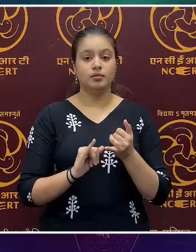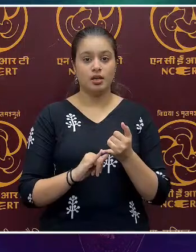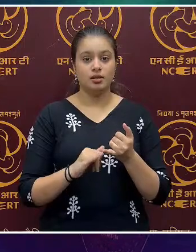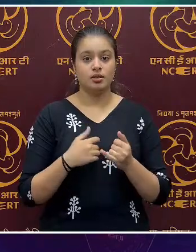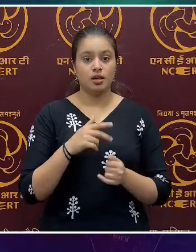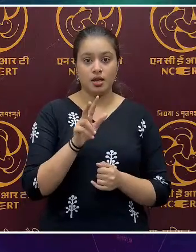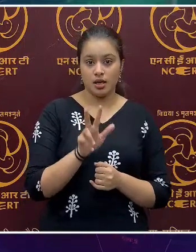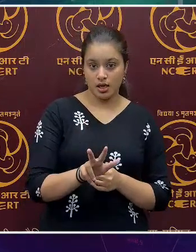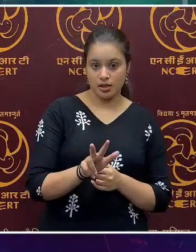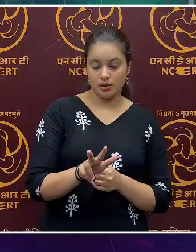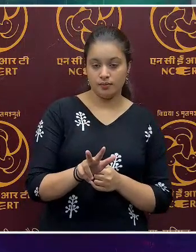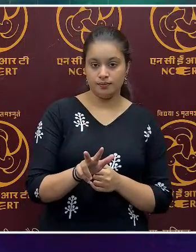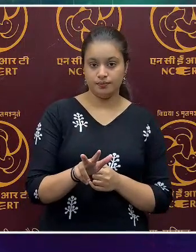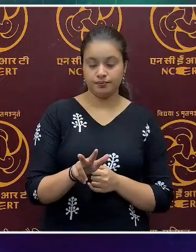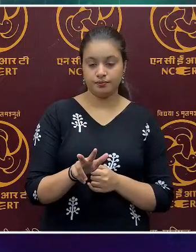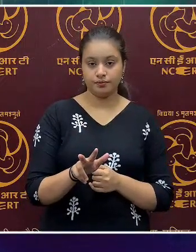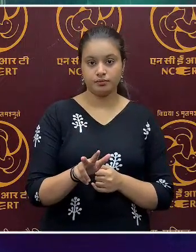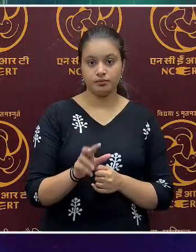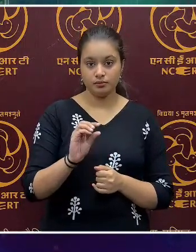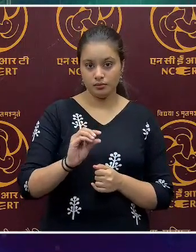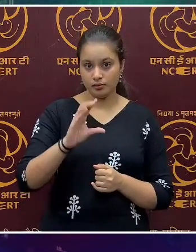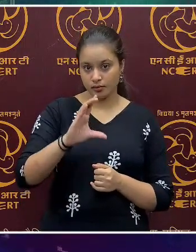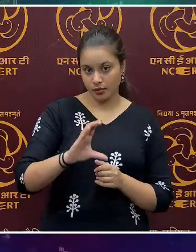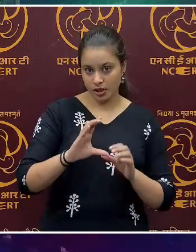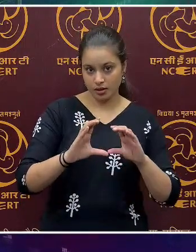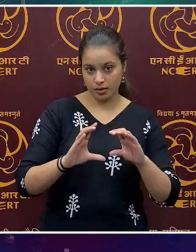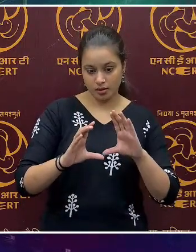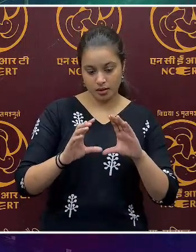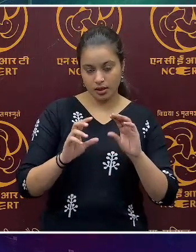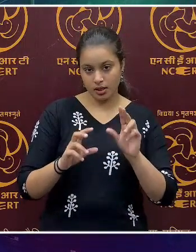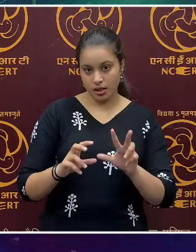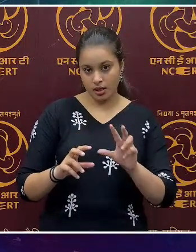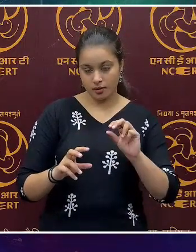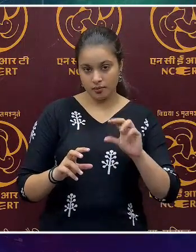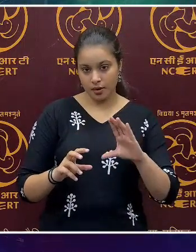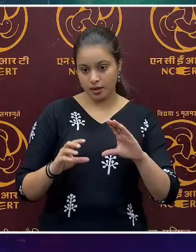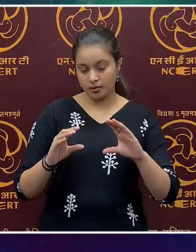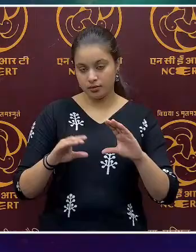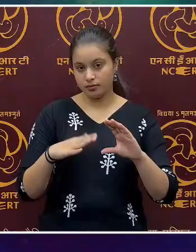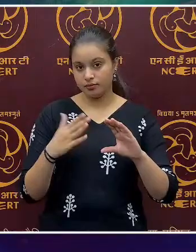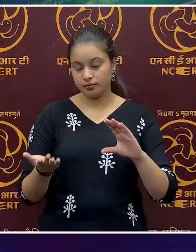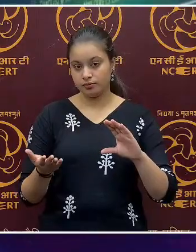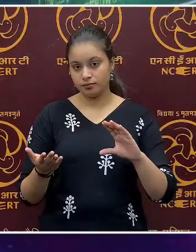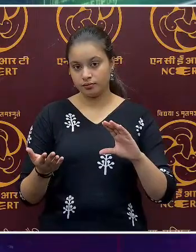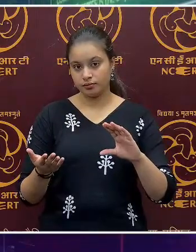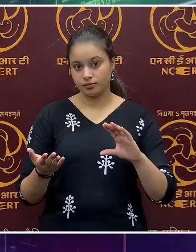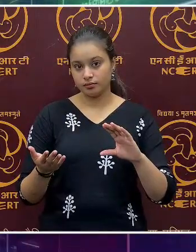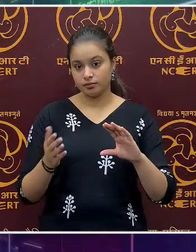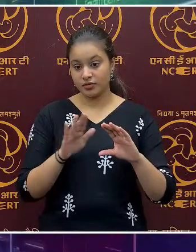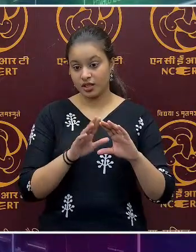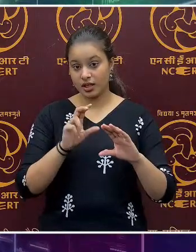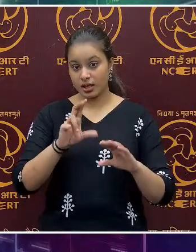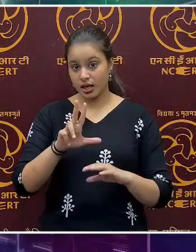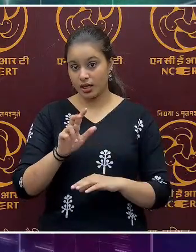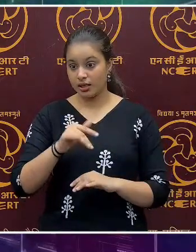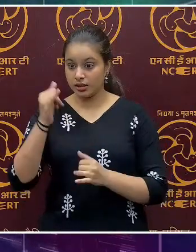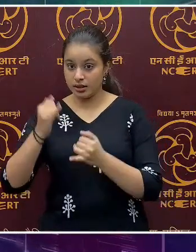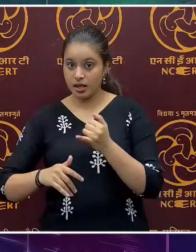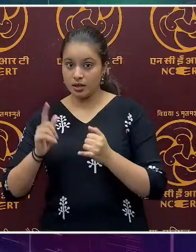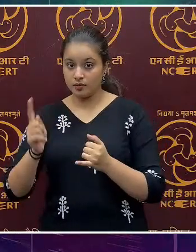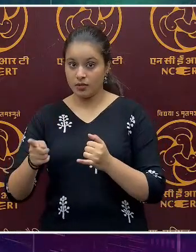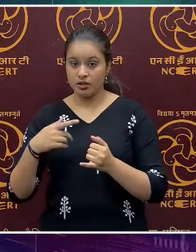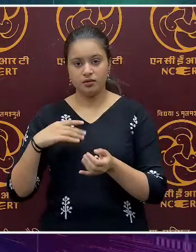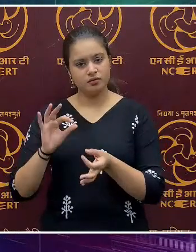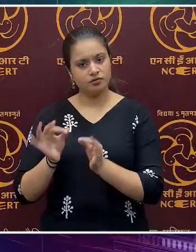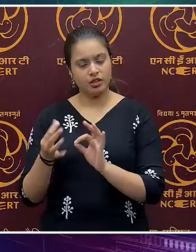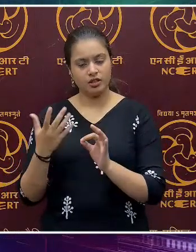is the largest number in this array list. So 8 is assigned in the last side. So it is fixed. So it is